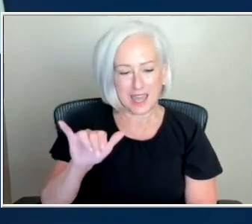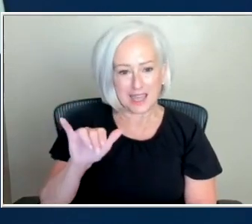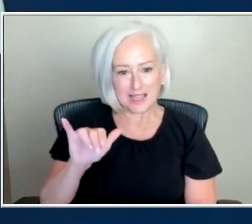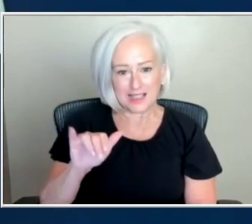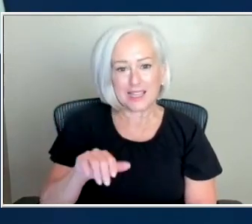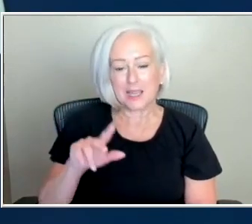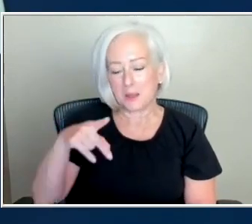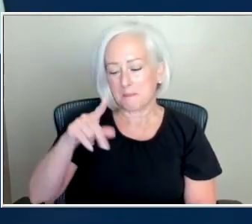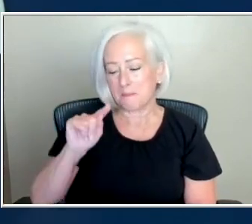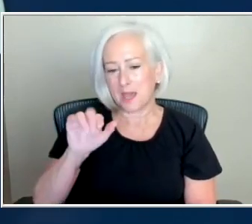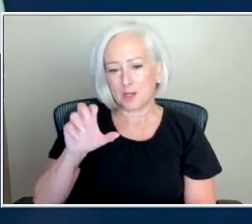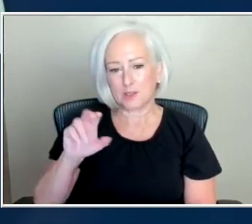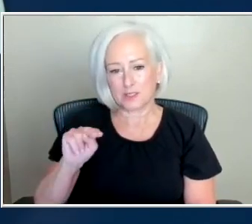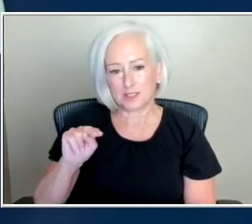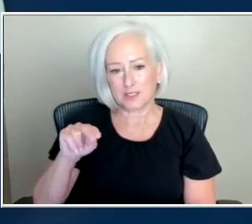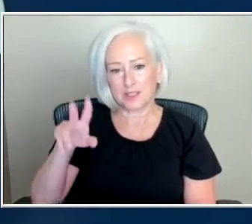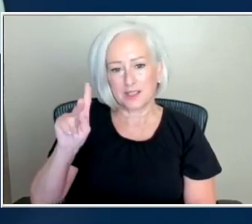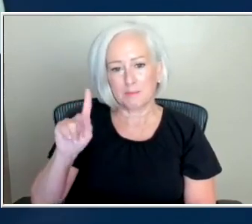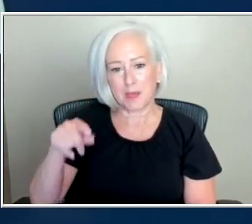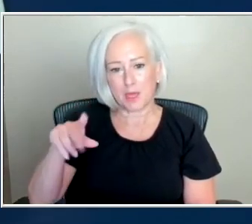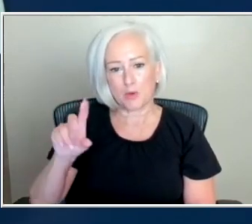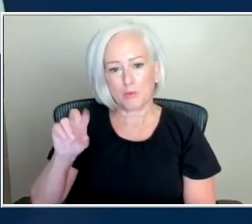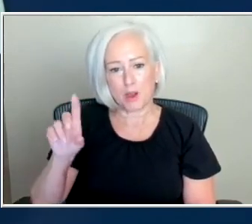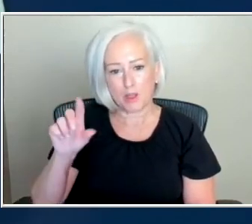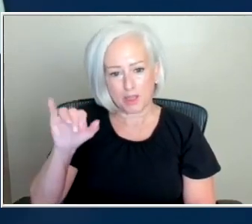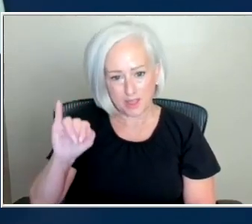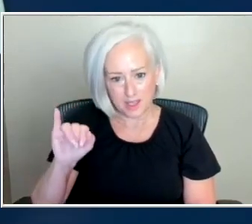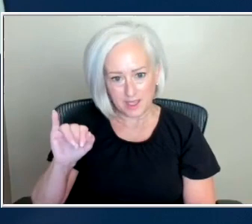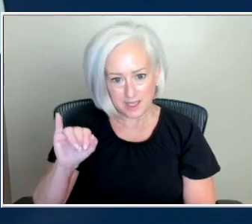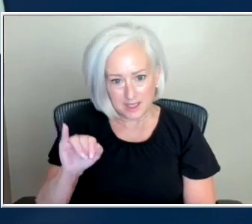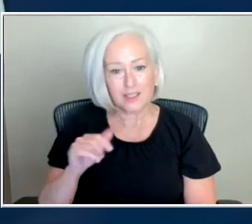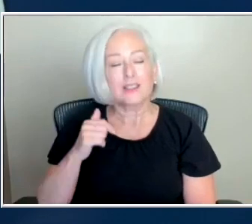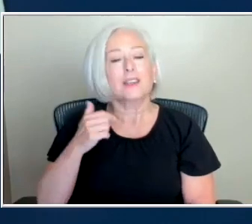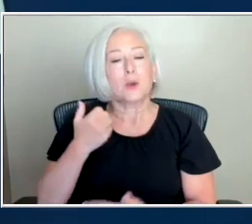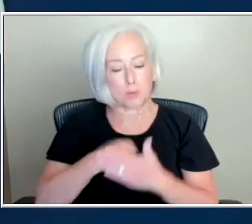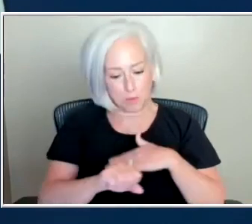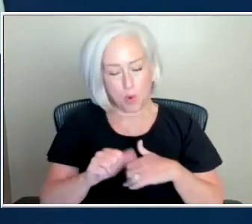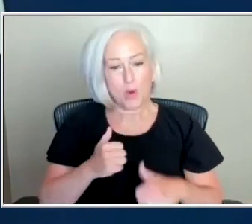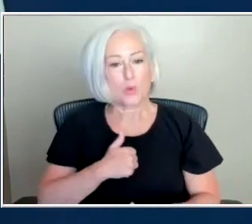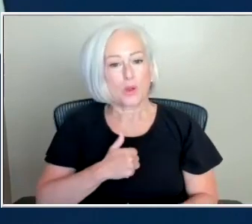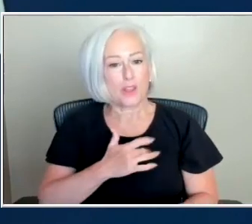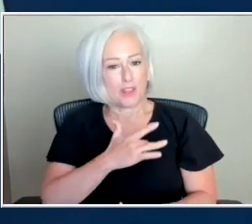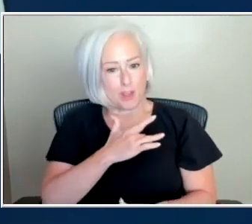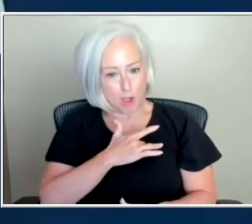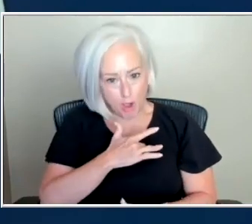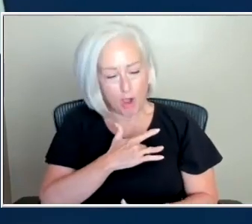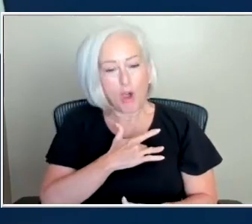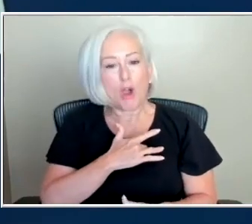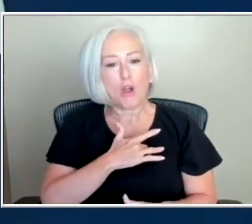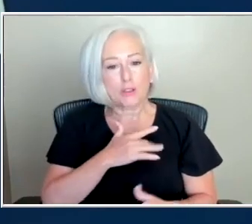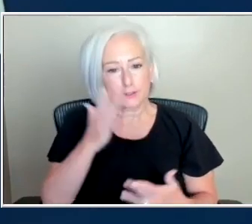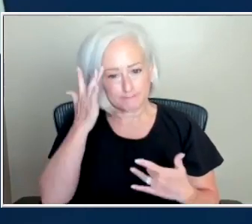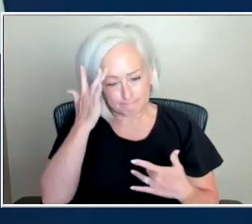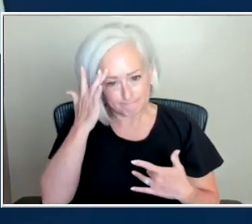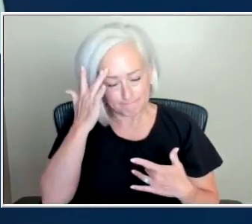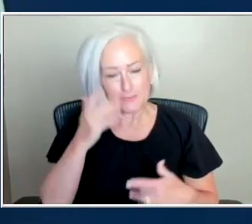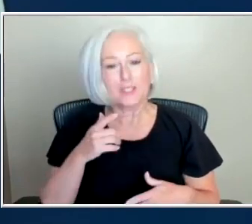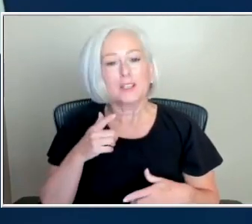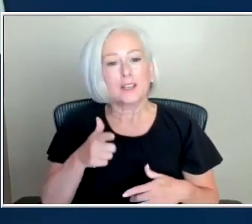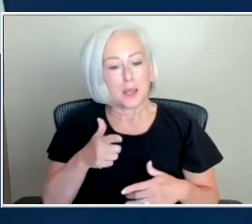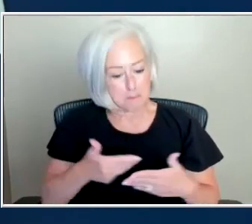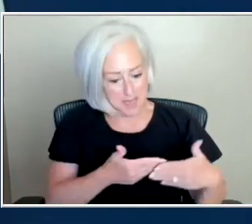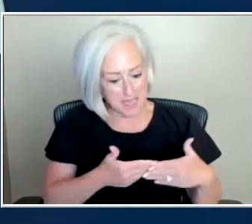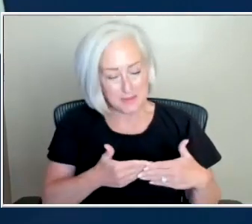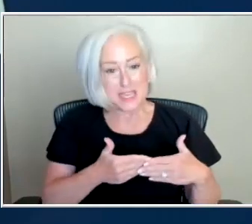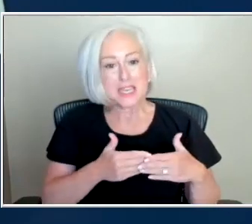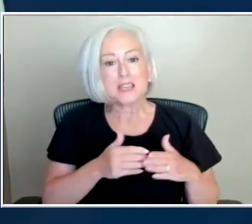Surgery fixed the problem when she was still a baby, but that fix did not last. Alexis Del Cid shows us that when her heart problems returned,